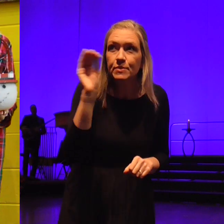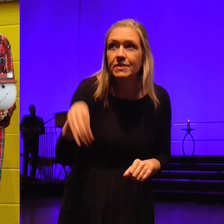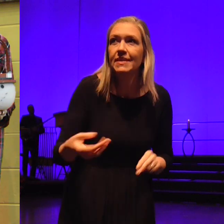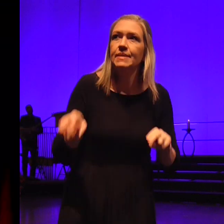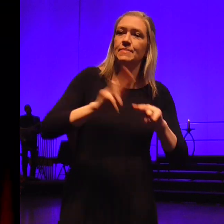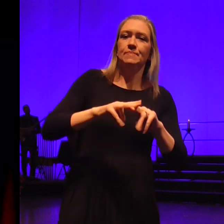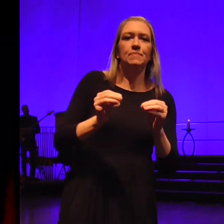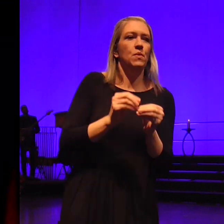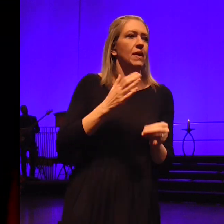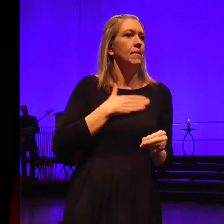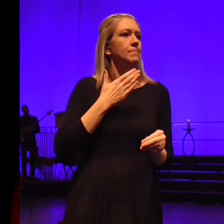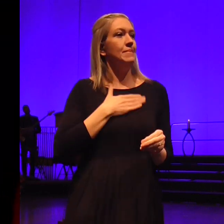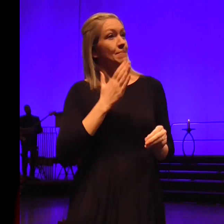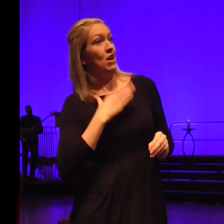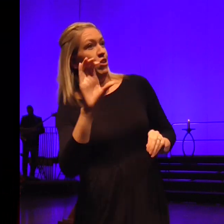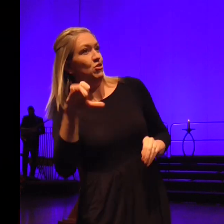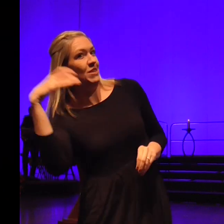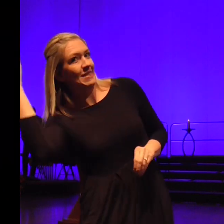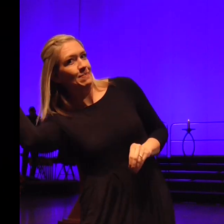12% happier. Merry